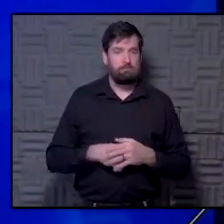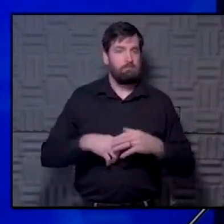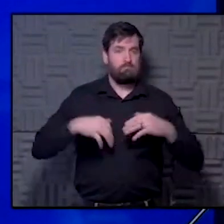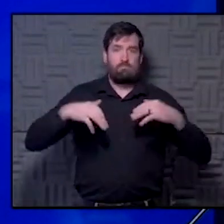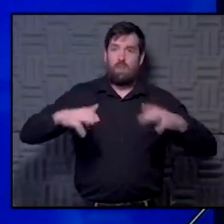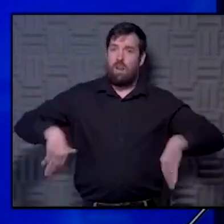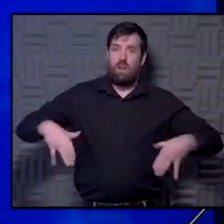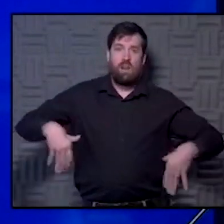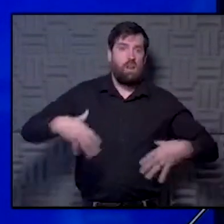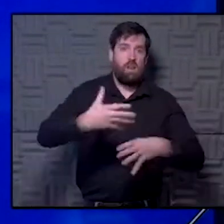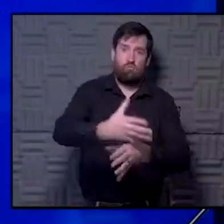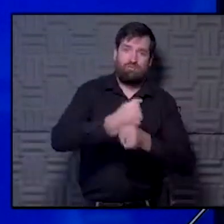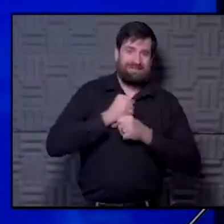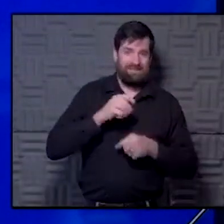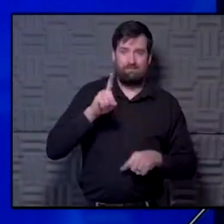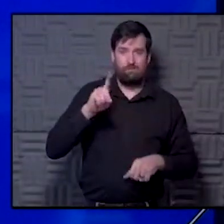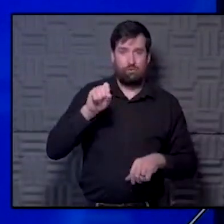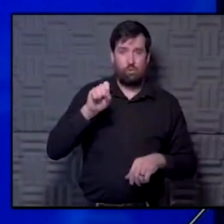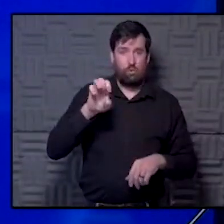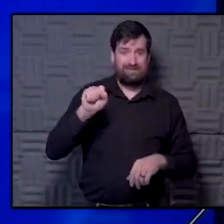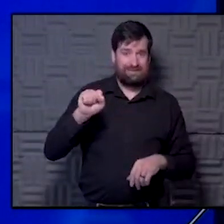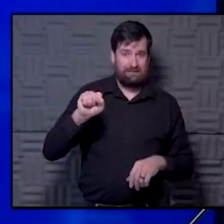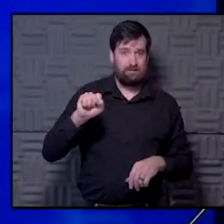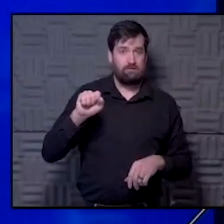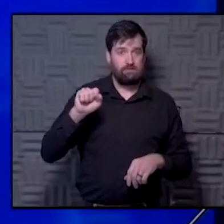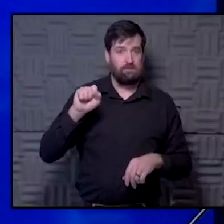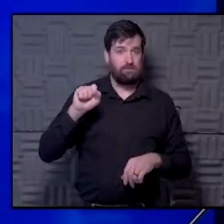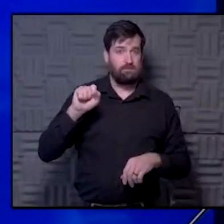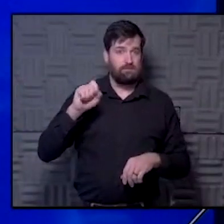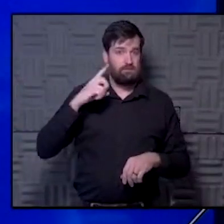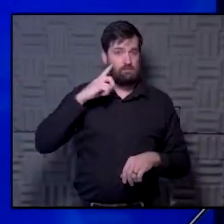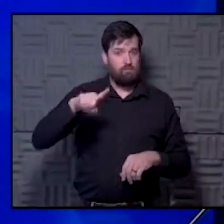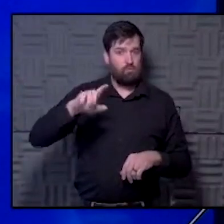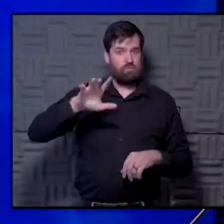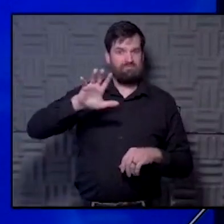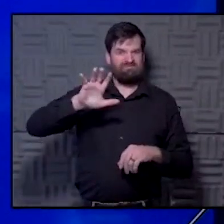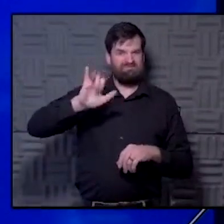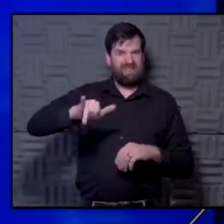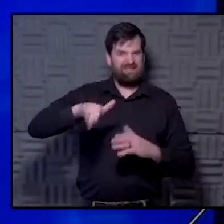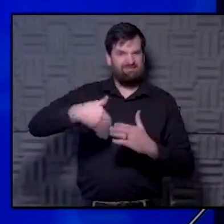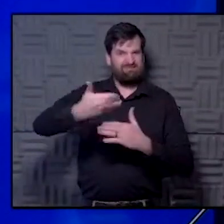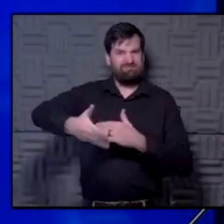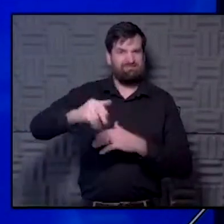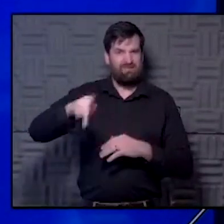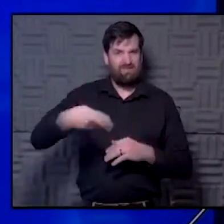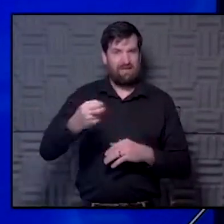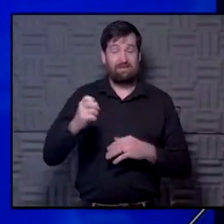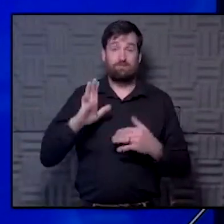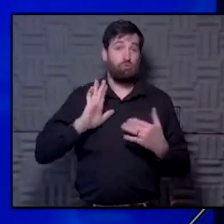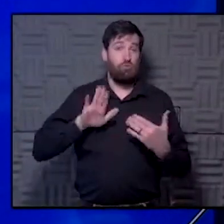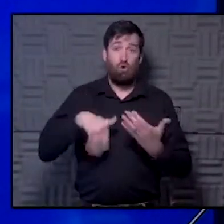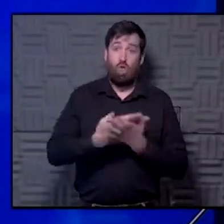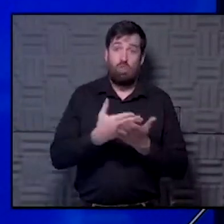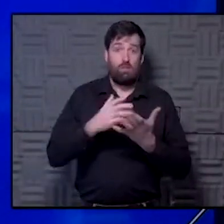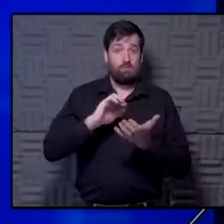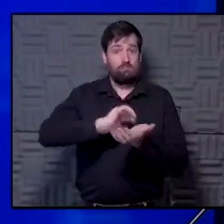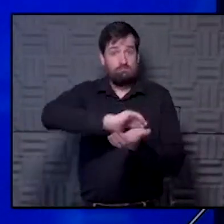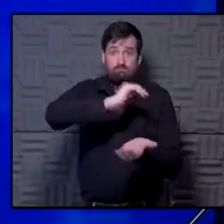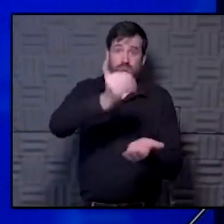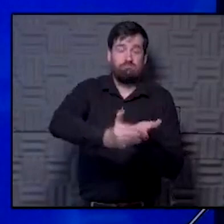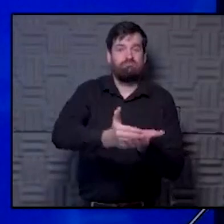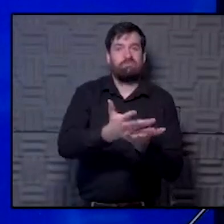received doses yet this week that we could use for that sort of thing. We really have used all of the doses we have, but we do anticipate